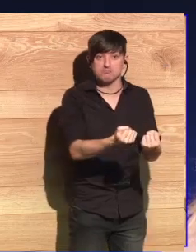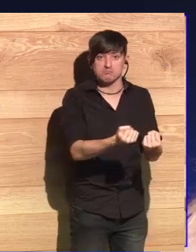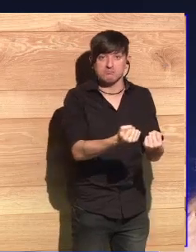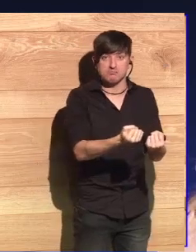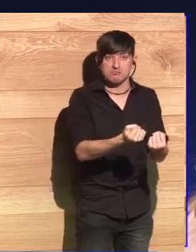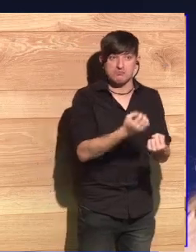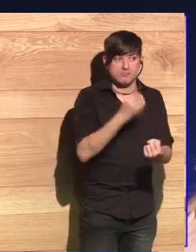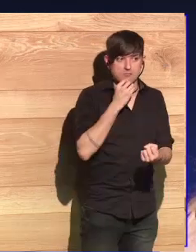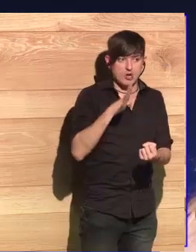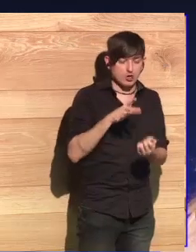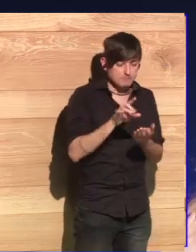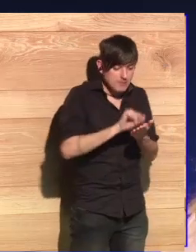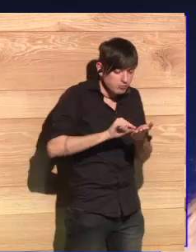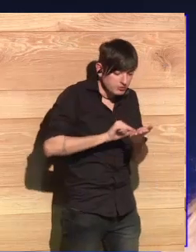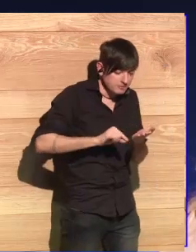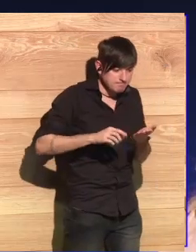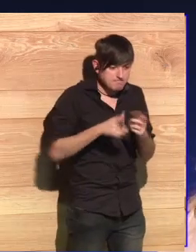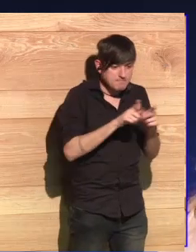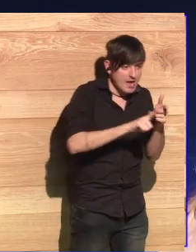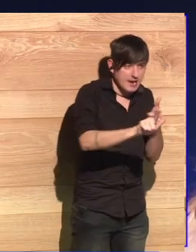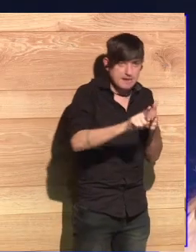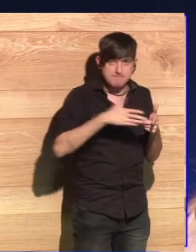did. And it was just the